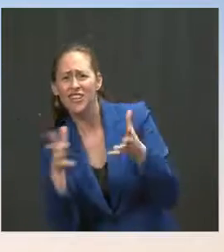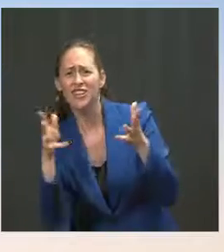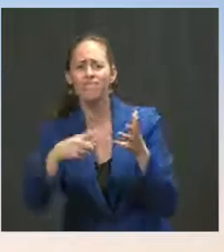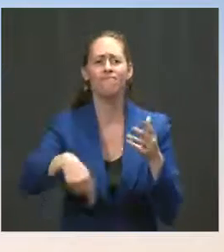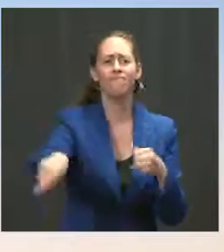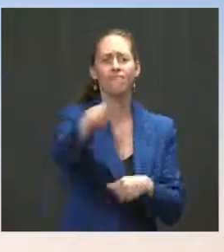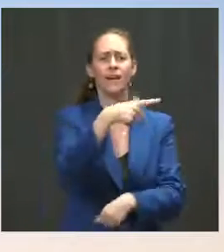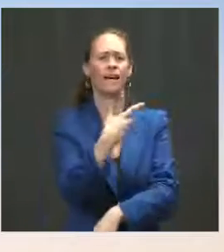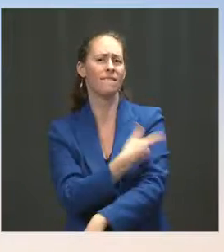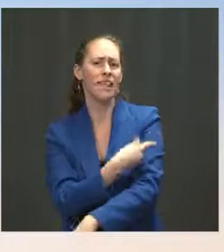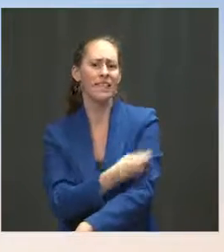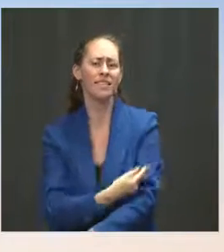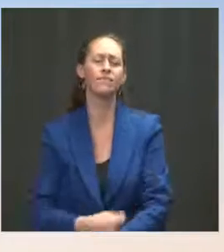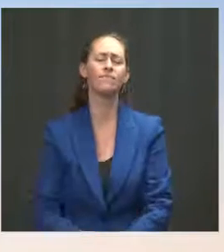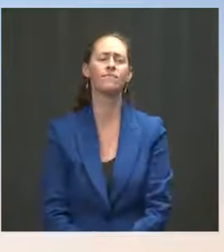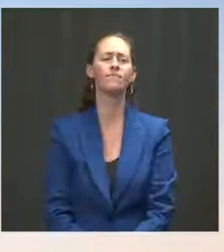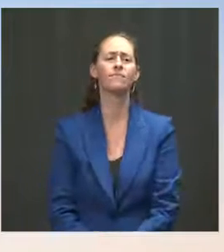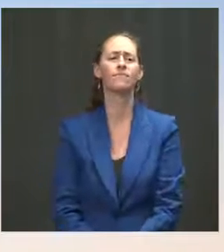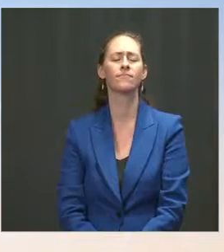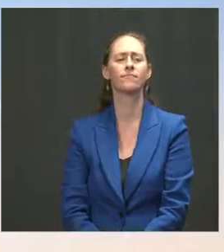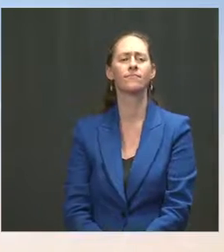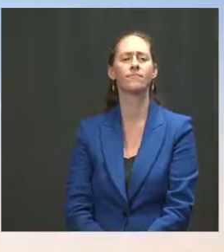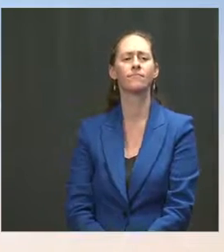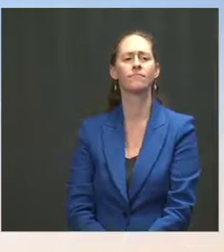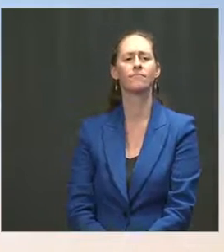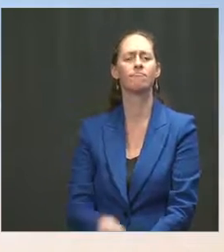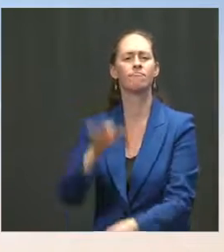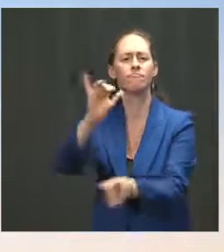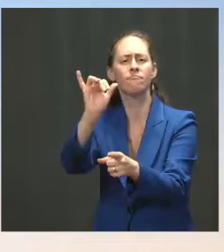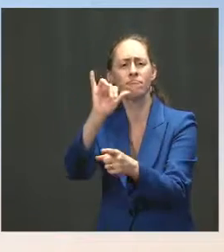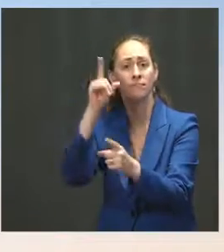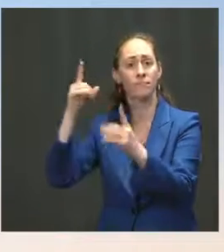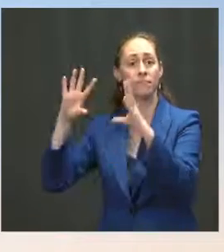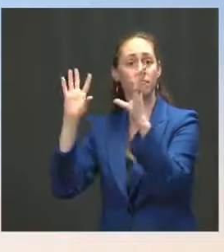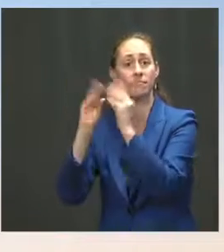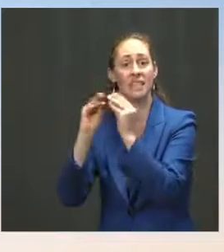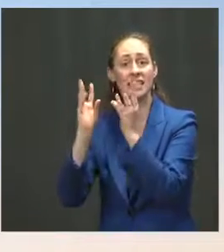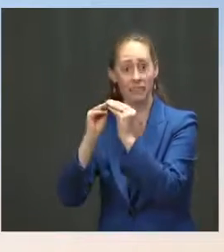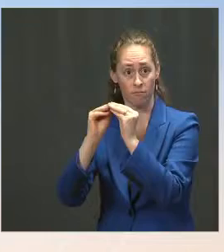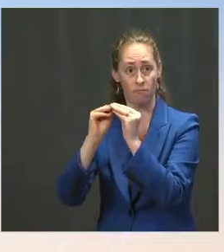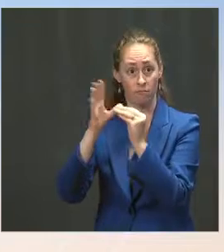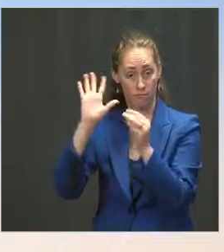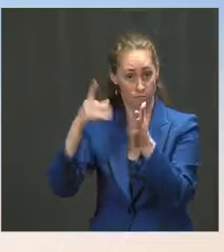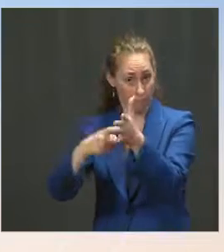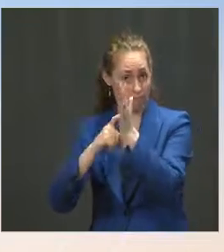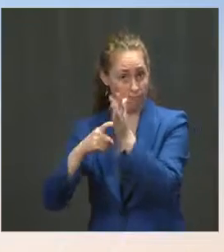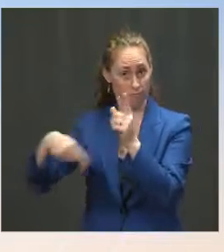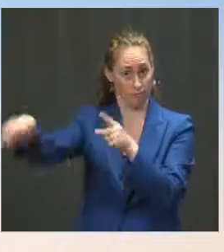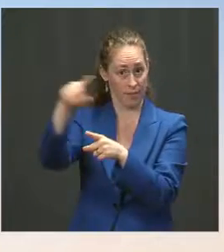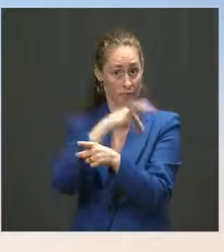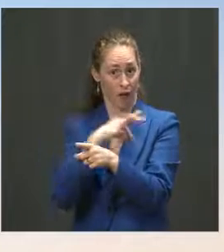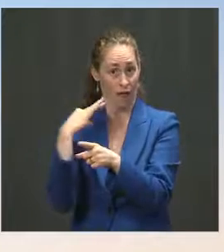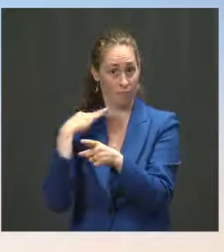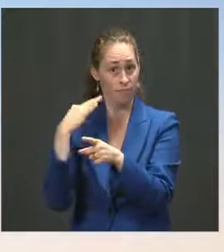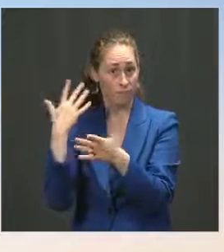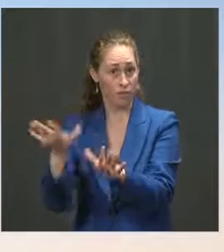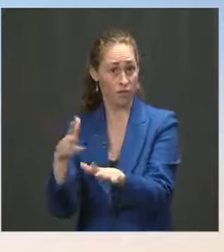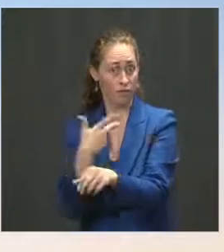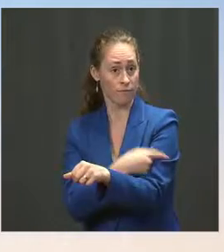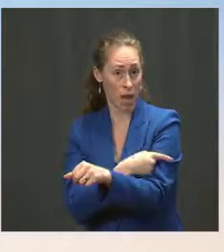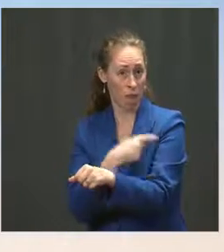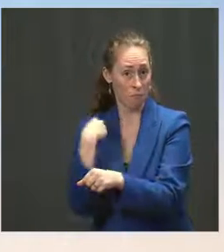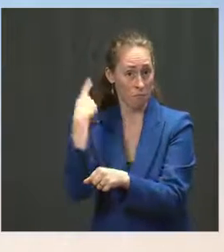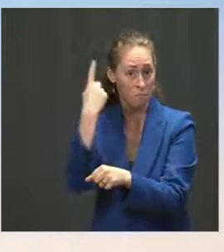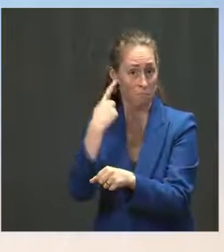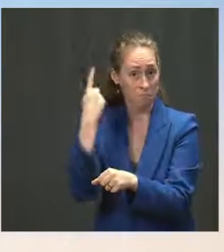with companies who are requiring their staffs to be vaccinated, is that a sign that the White House is kind of